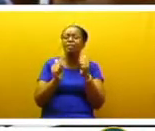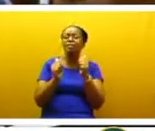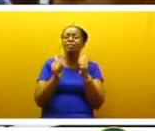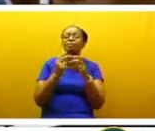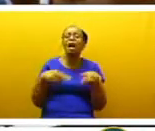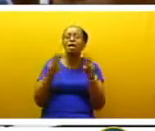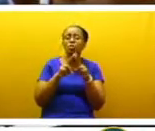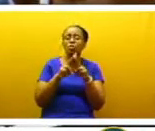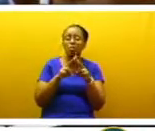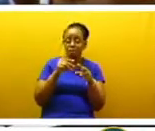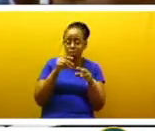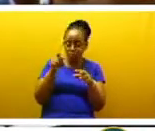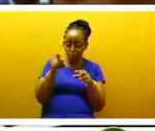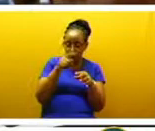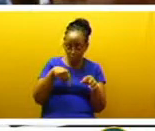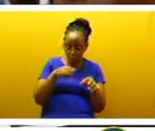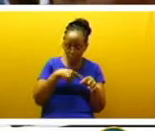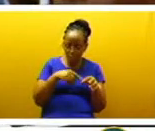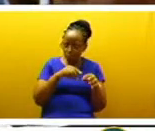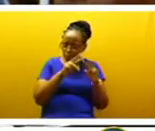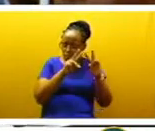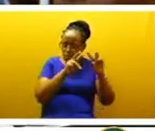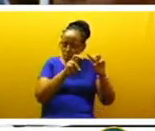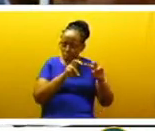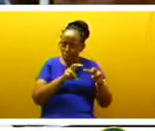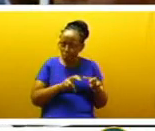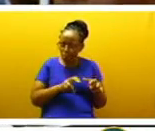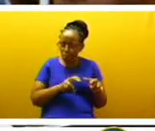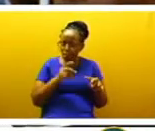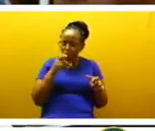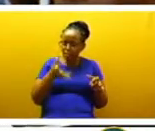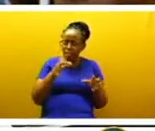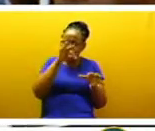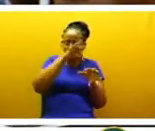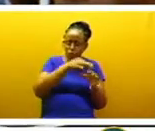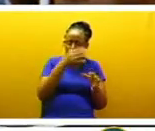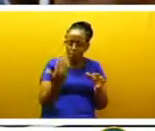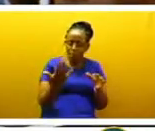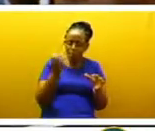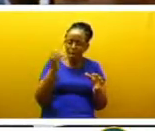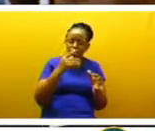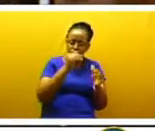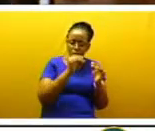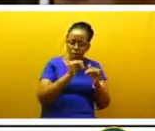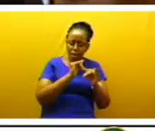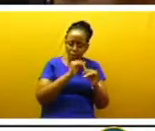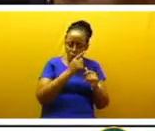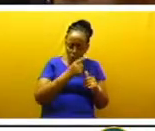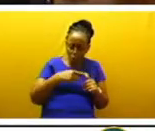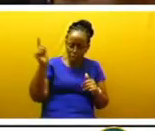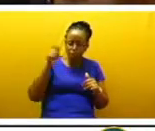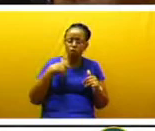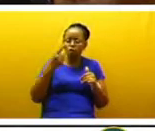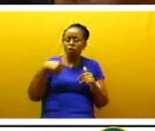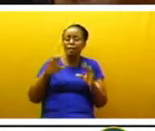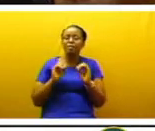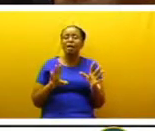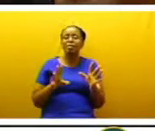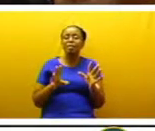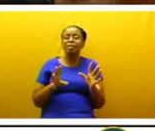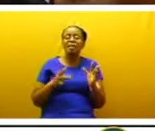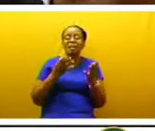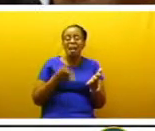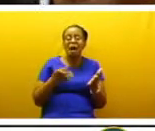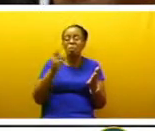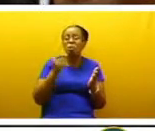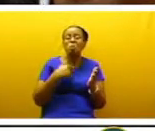printing of the ballot paper, how did we advance Article 10? There